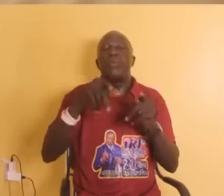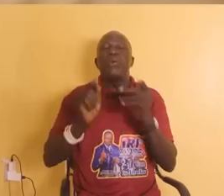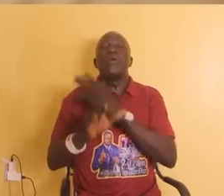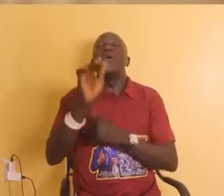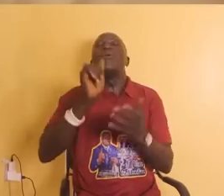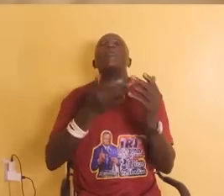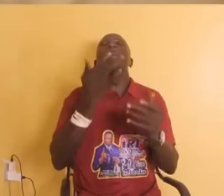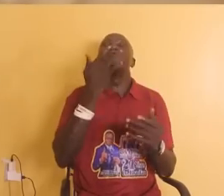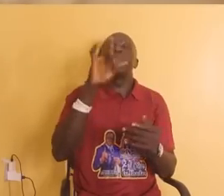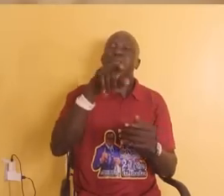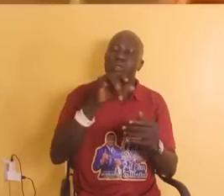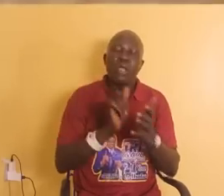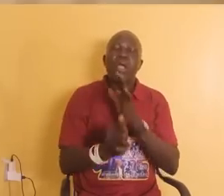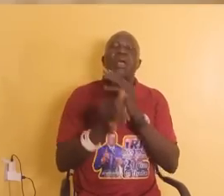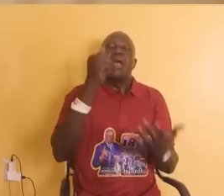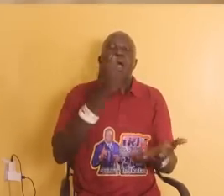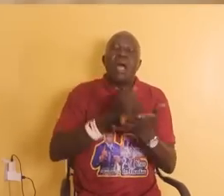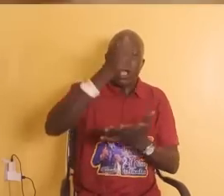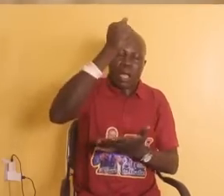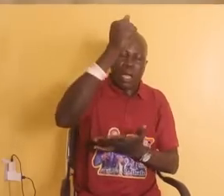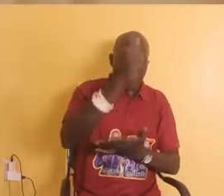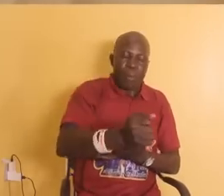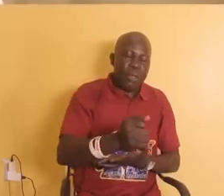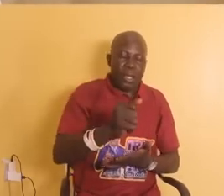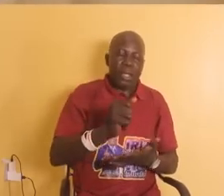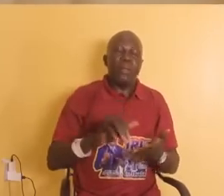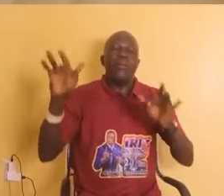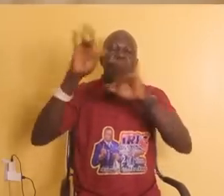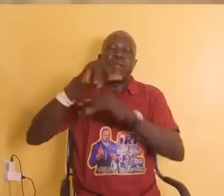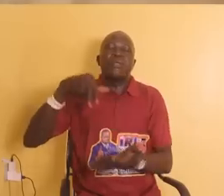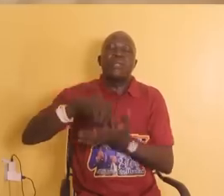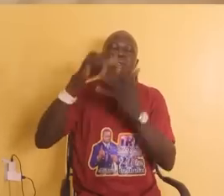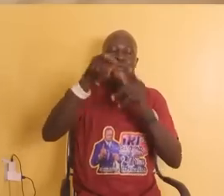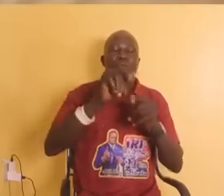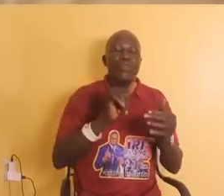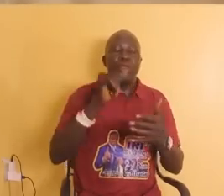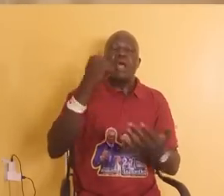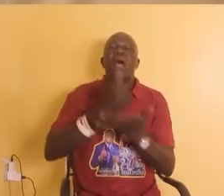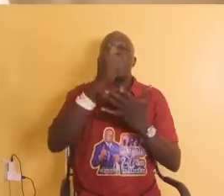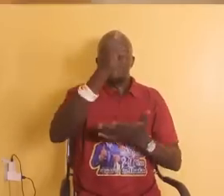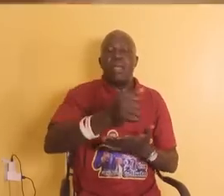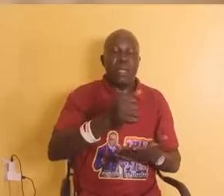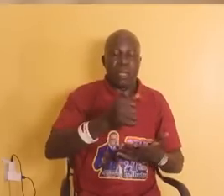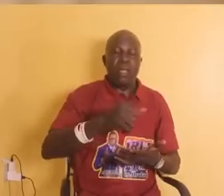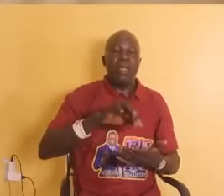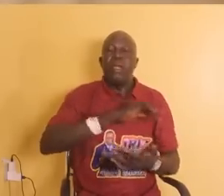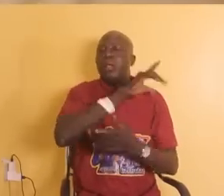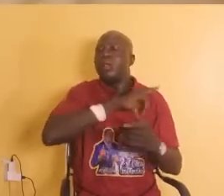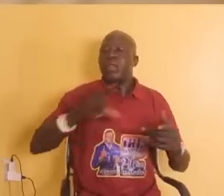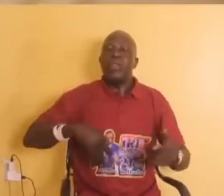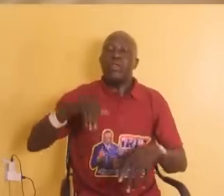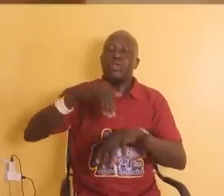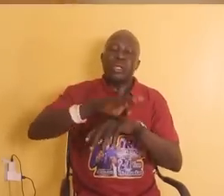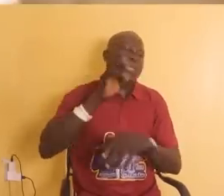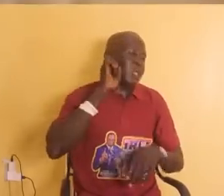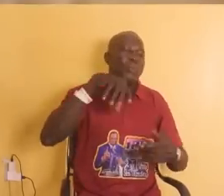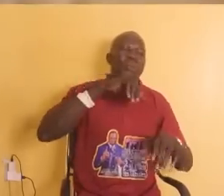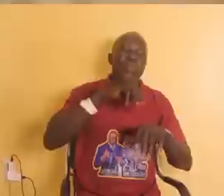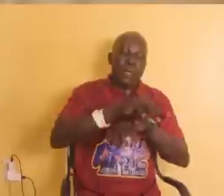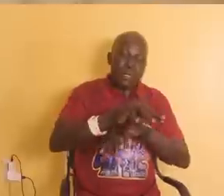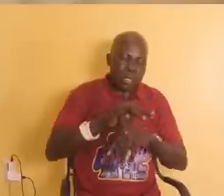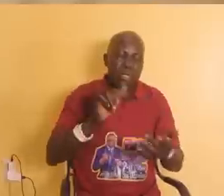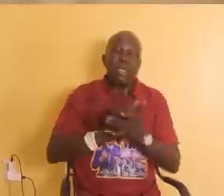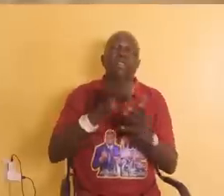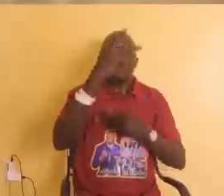surprise you. You want to do that. Amen. Amen. Lord, ascend it.